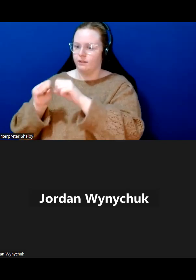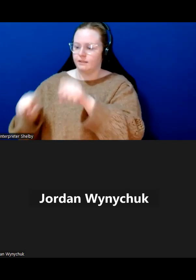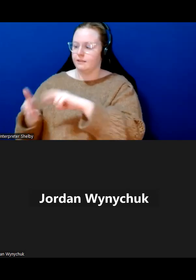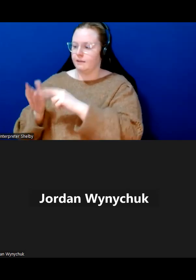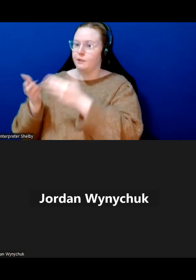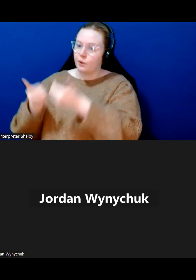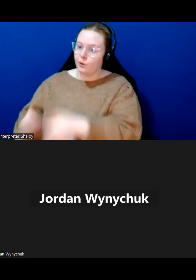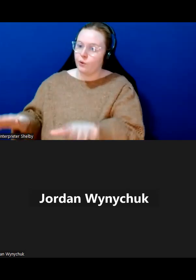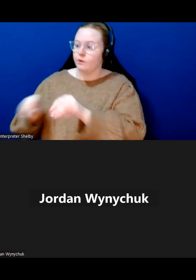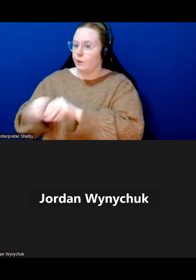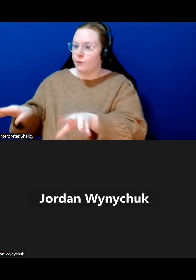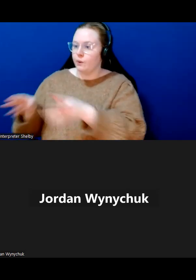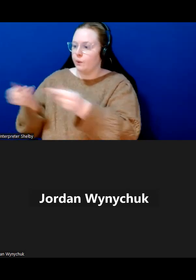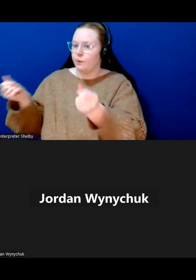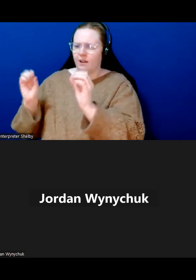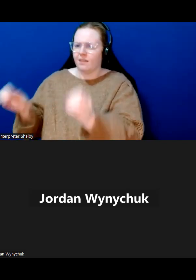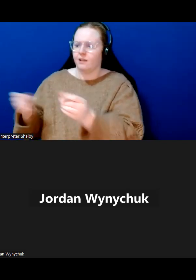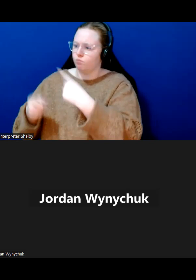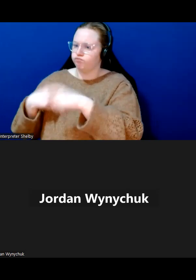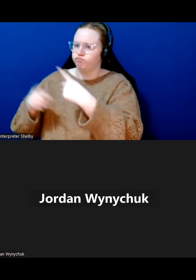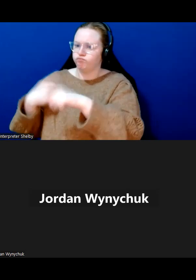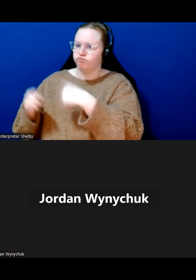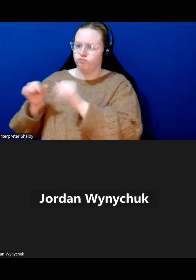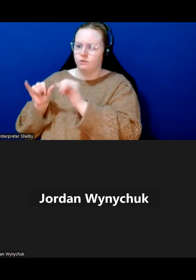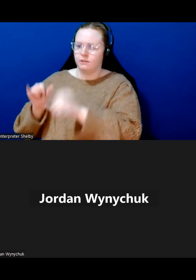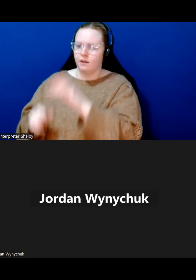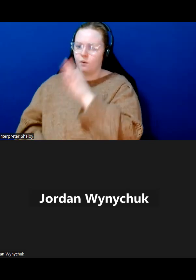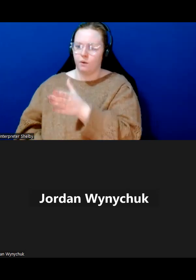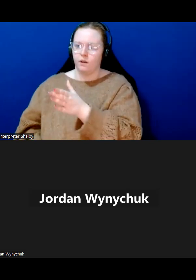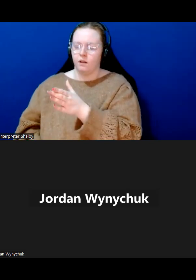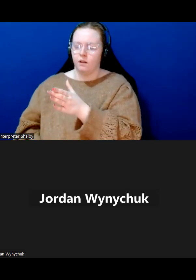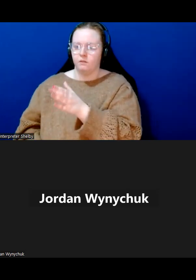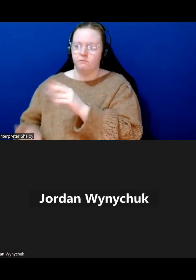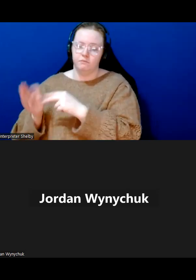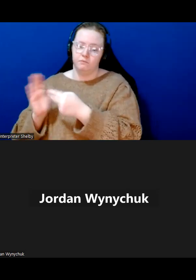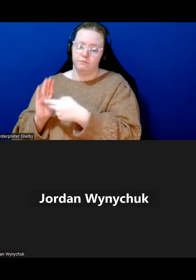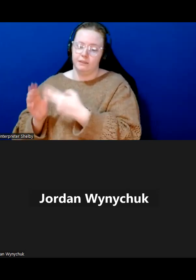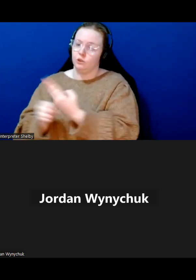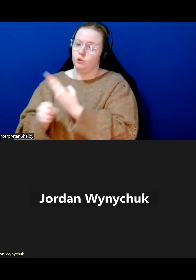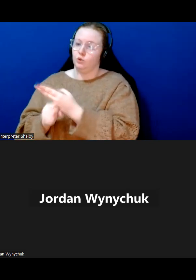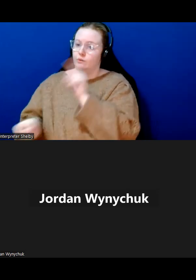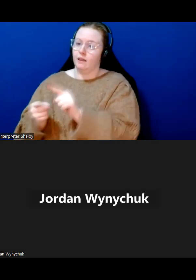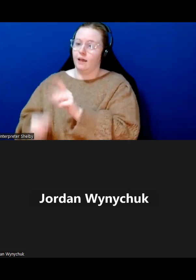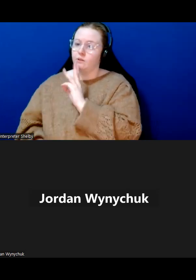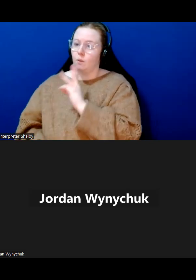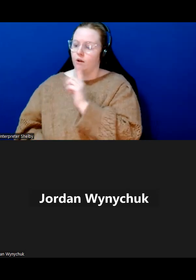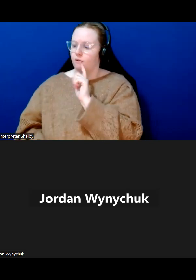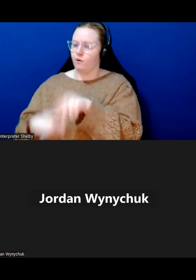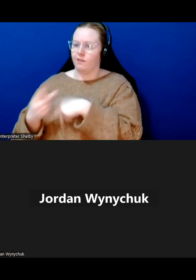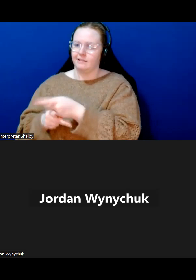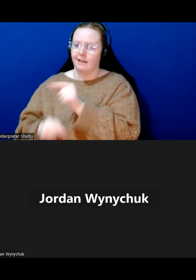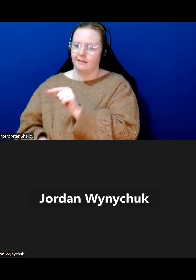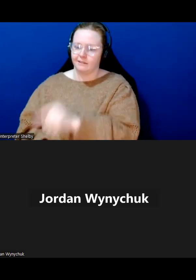to the ground or evaporation or to other plants. So everything is kind of being used for the plant right there in the